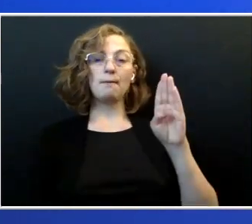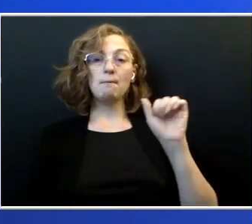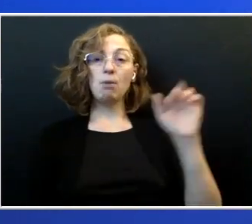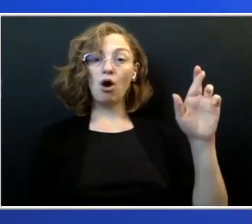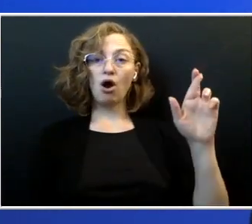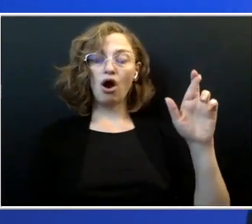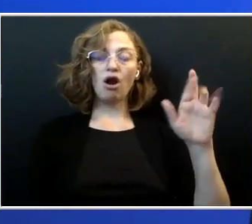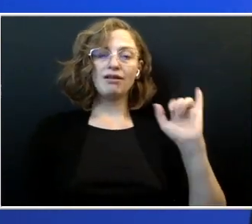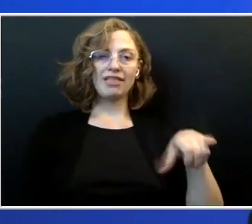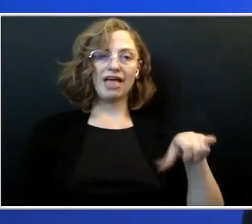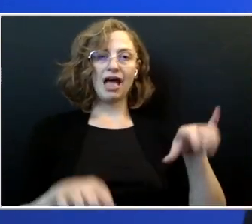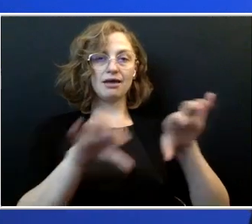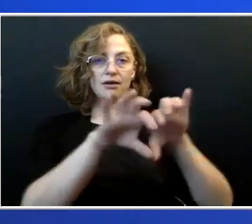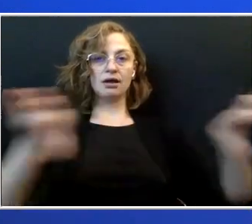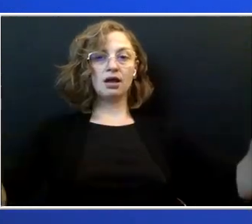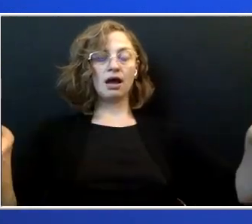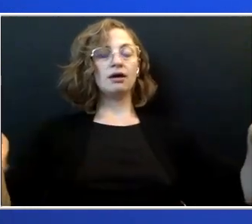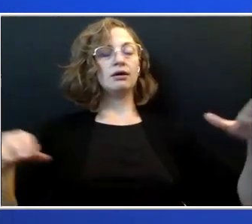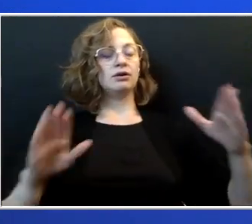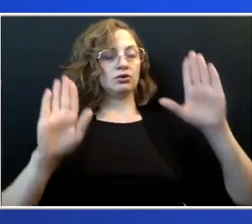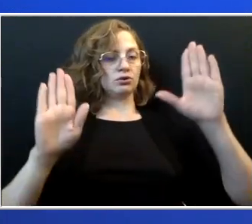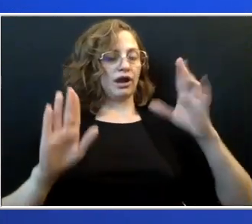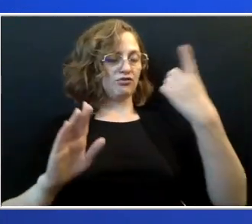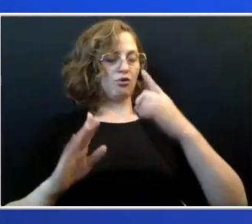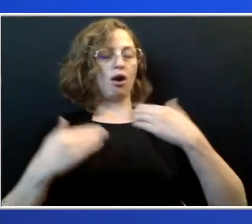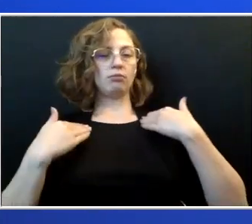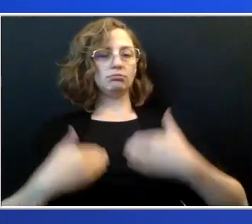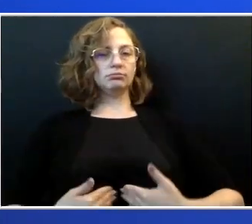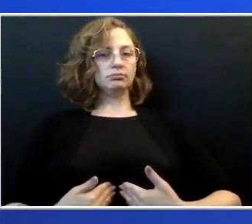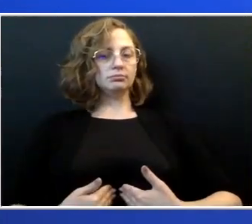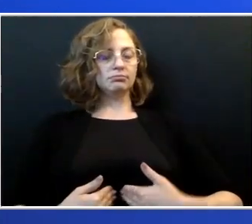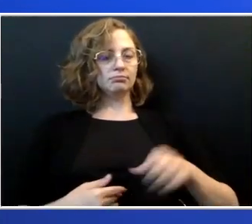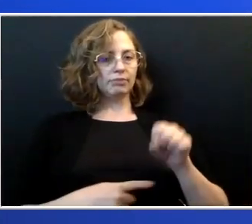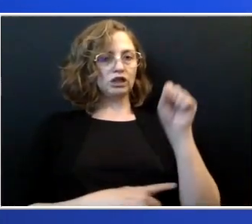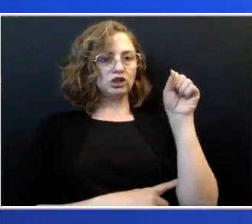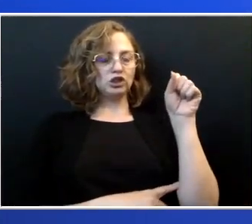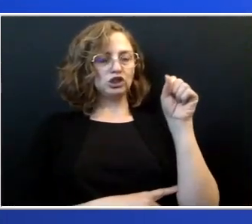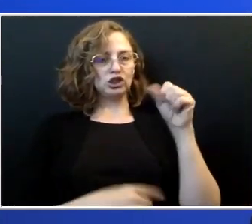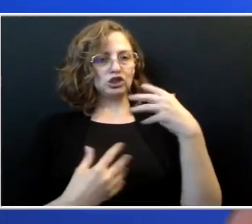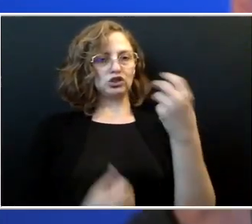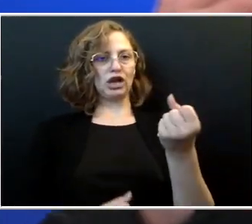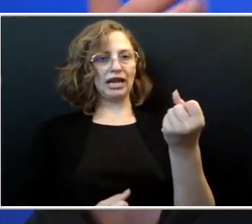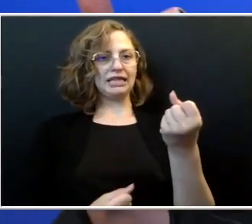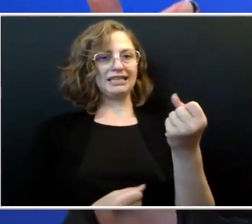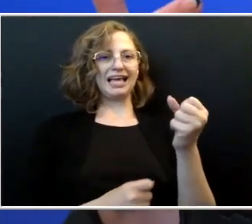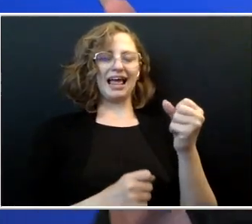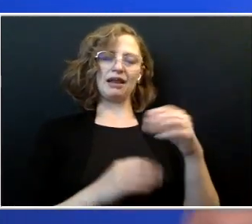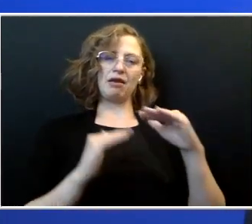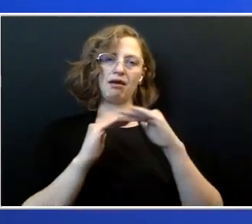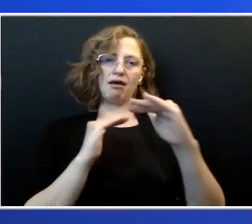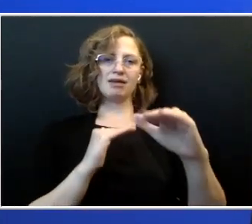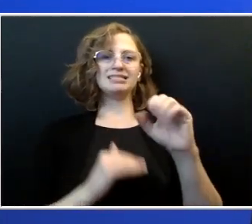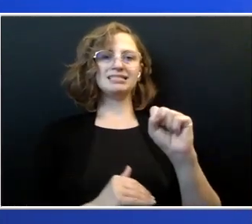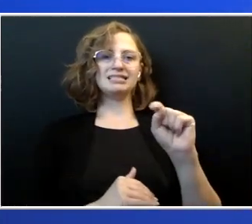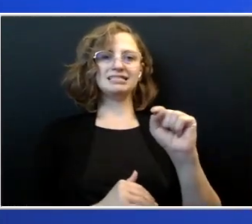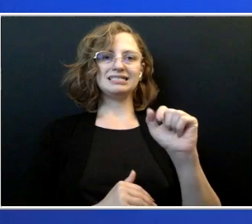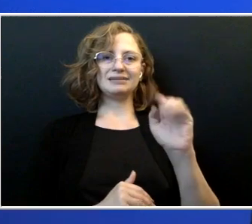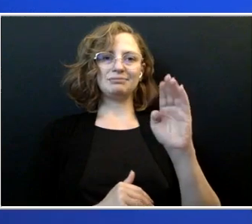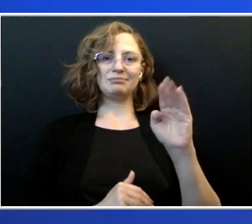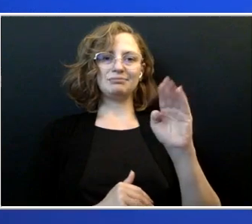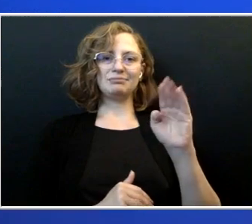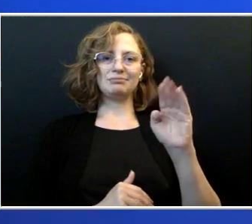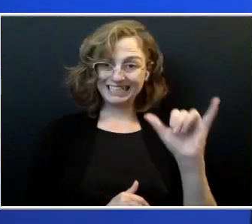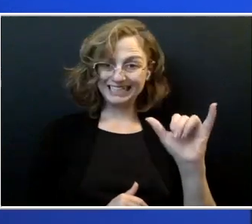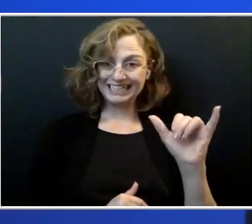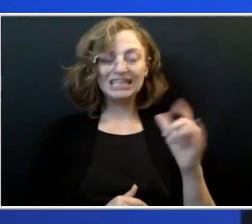That's great. Stability is so important throughout our whole life. I think sometimes we talk about balance as we get older, but the reality is